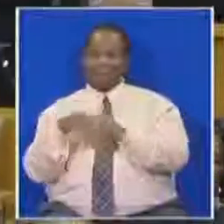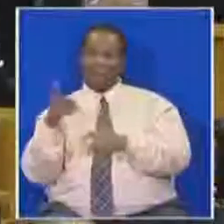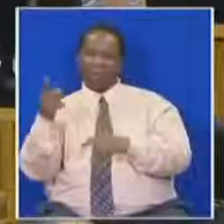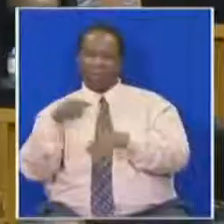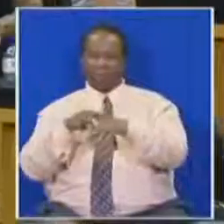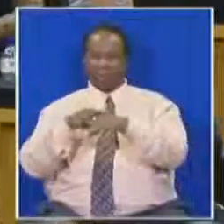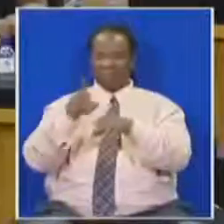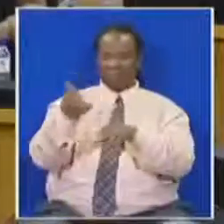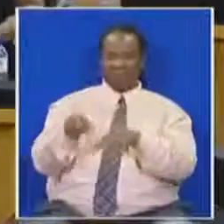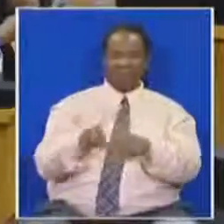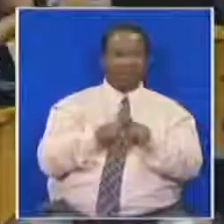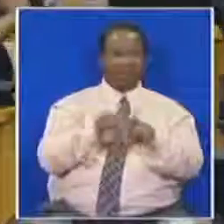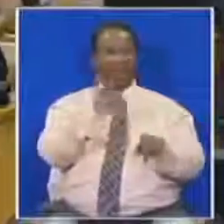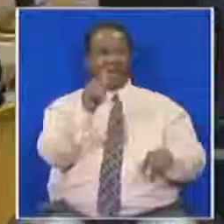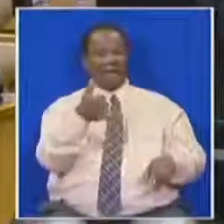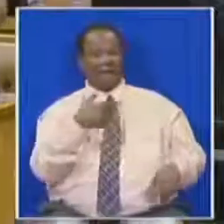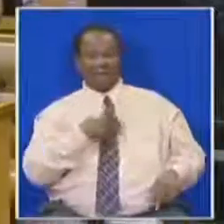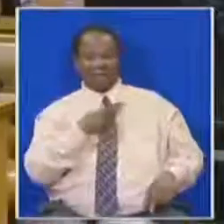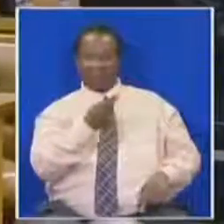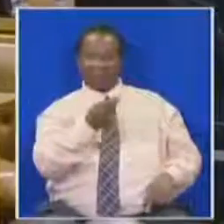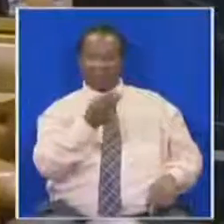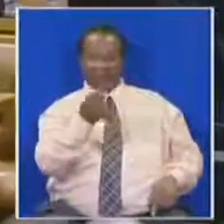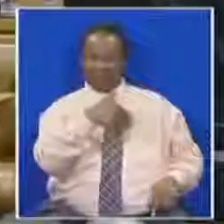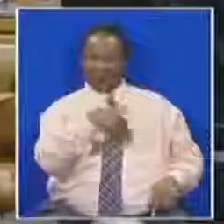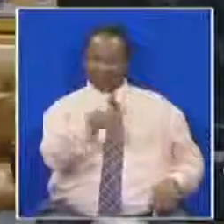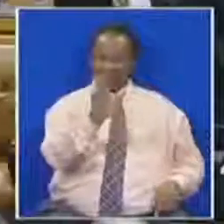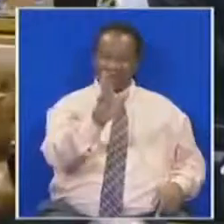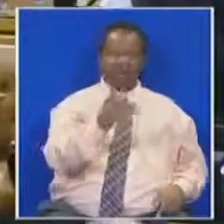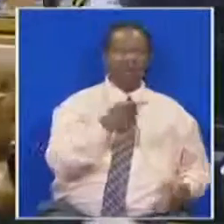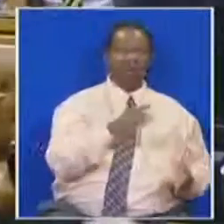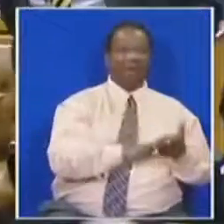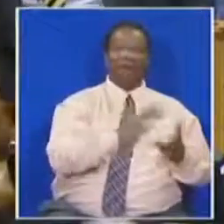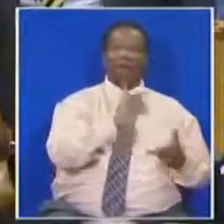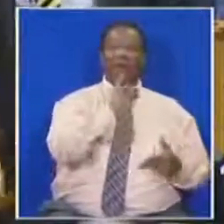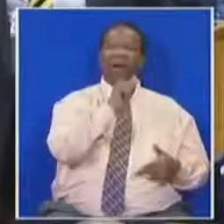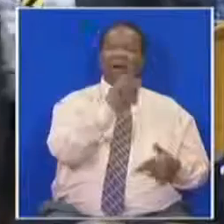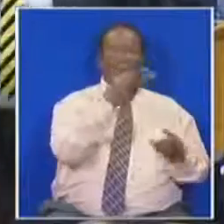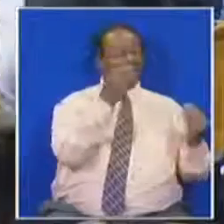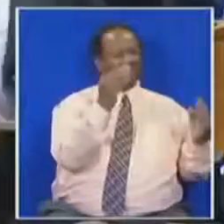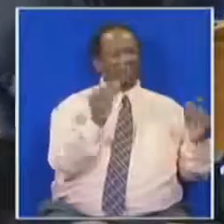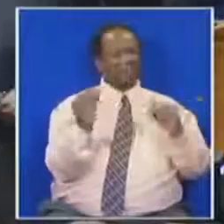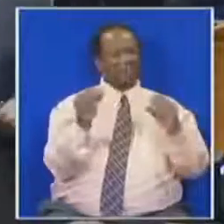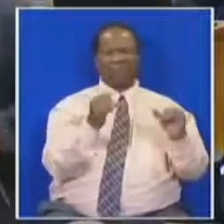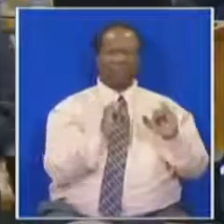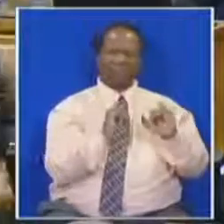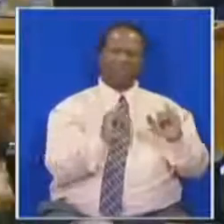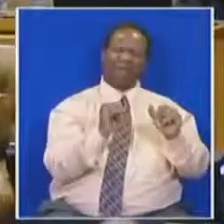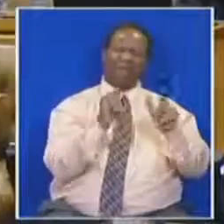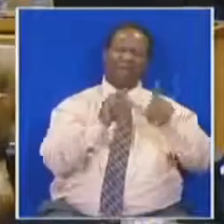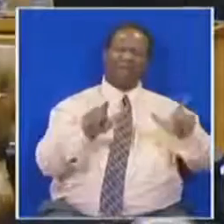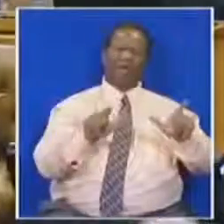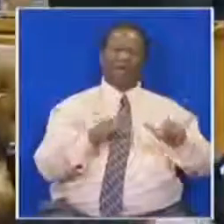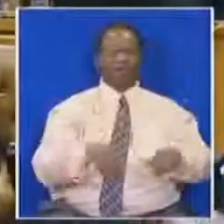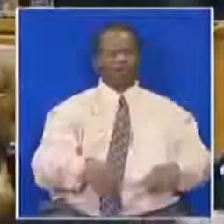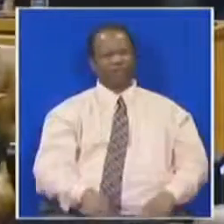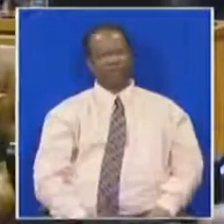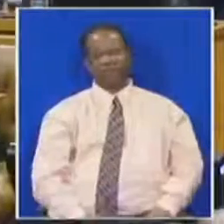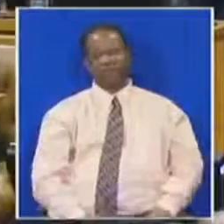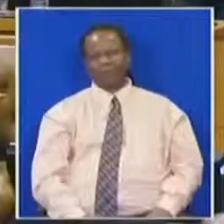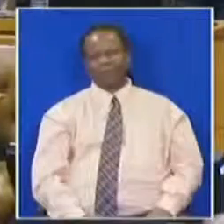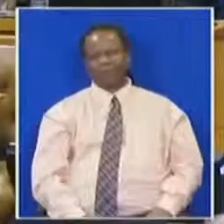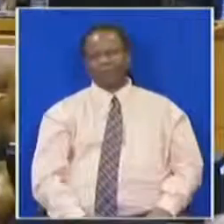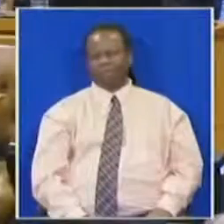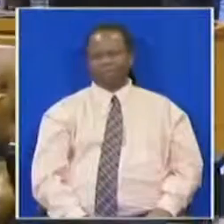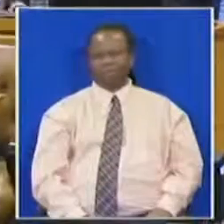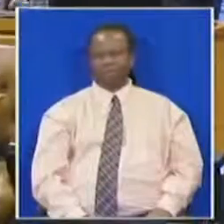Oh. Listen, Janine. Listen. The my DA man is son of using the son life of dead people to campaign. My man is son of